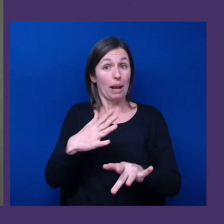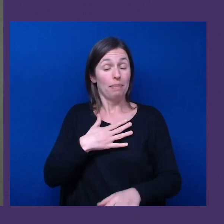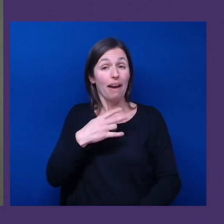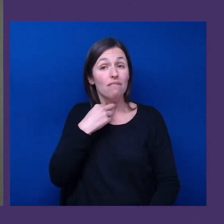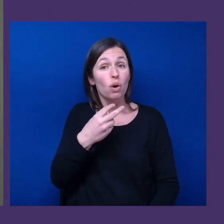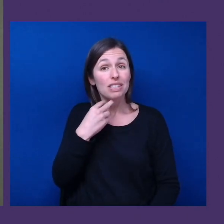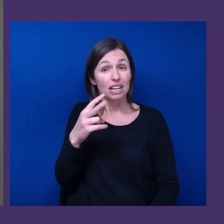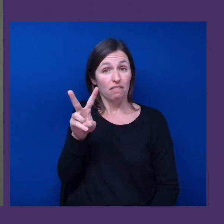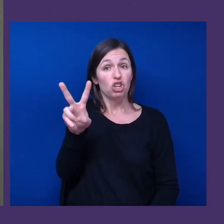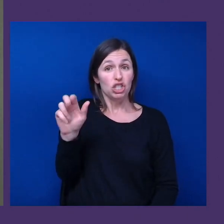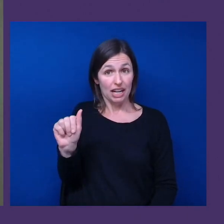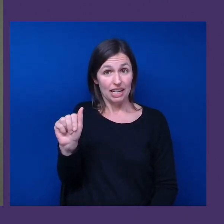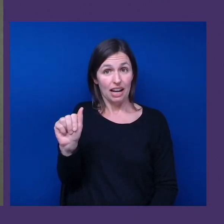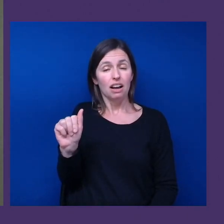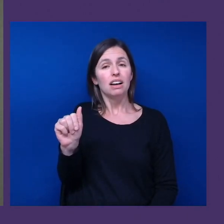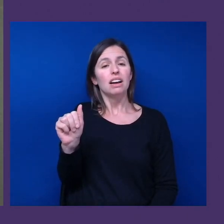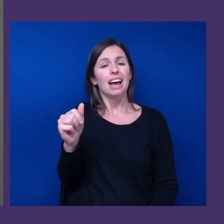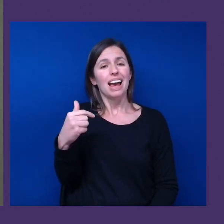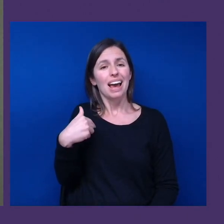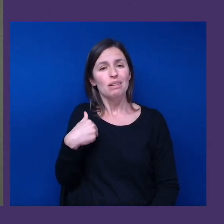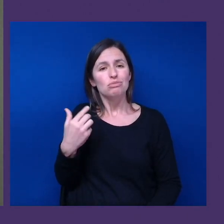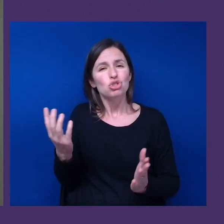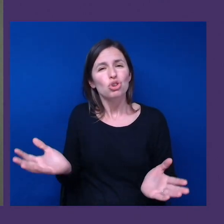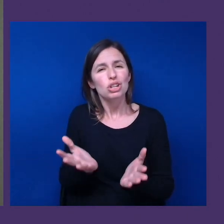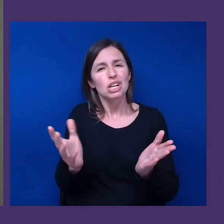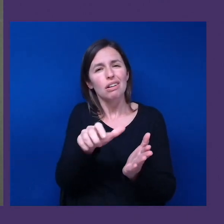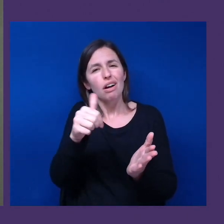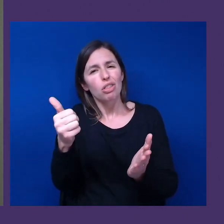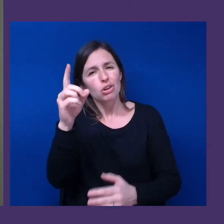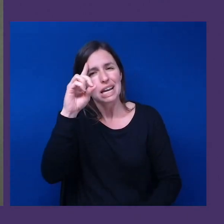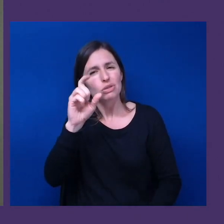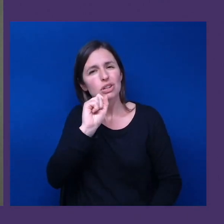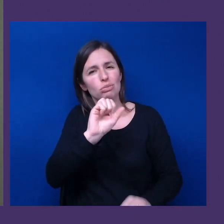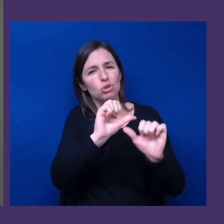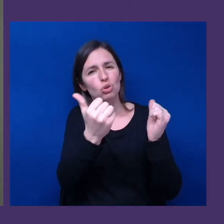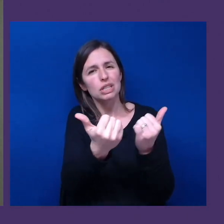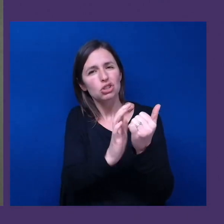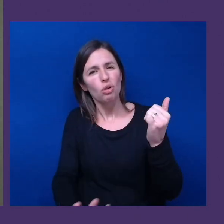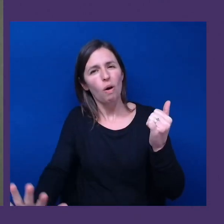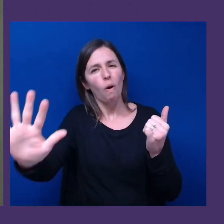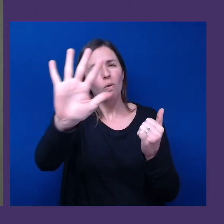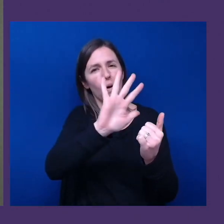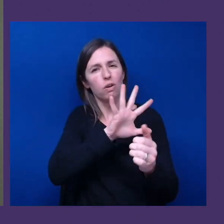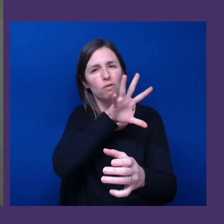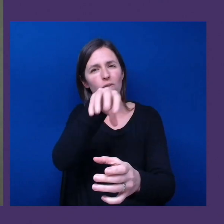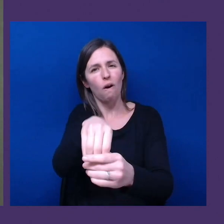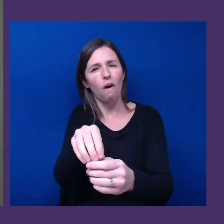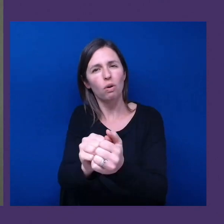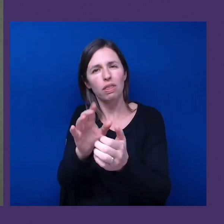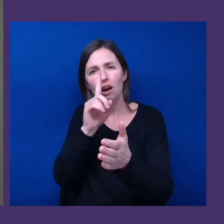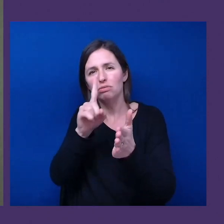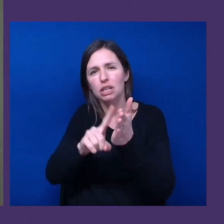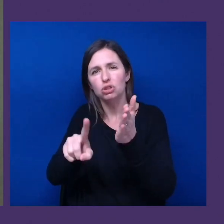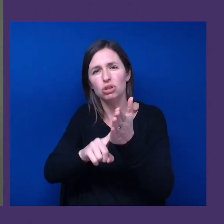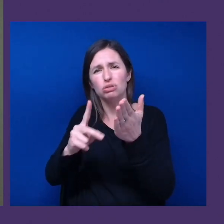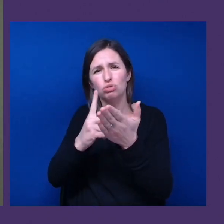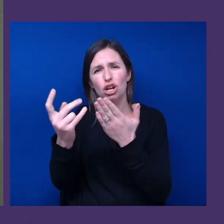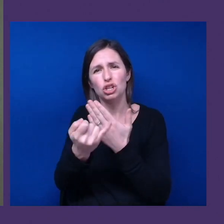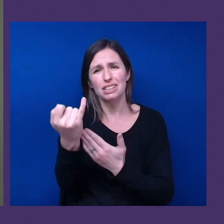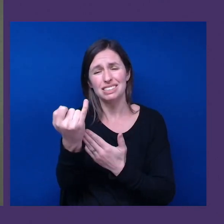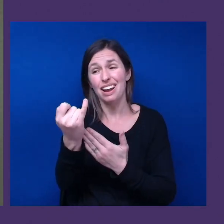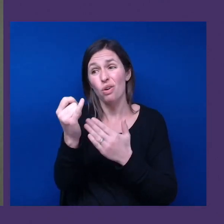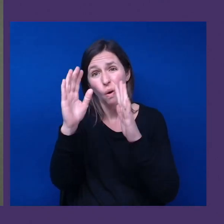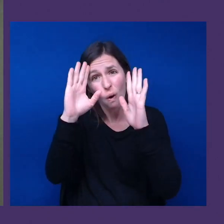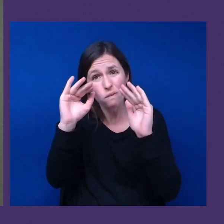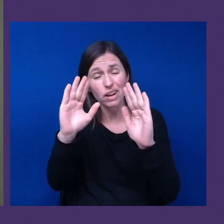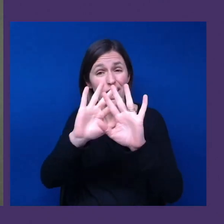associations across the country, and even hoping we go worldwide. It's important for us to be included, as we are more alike than